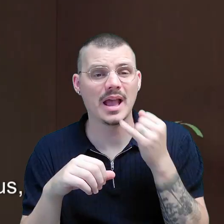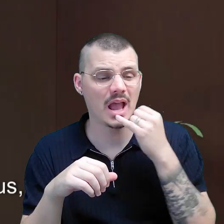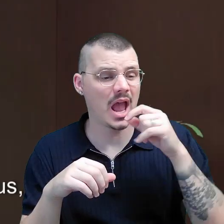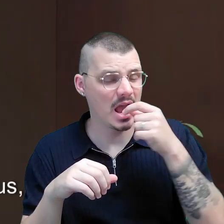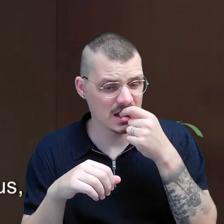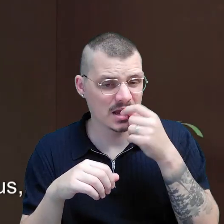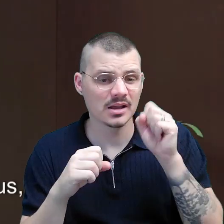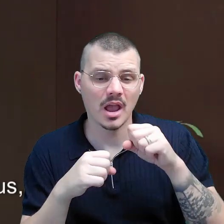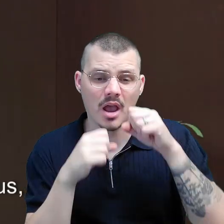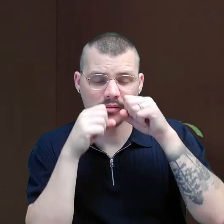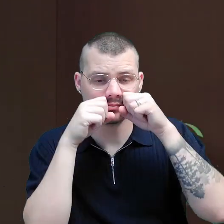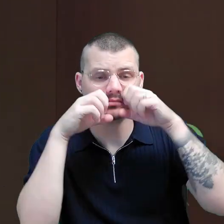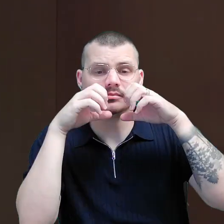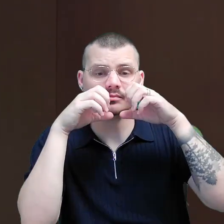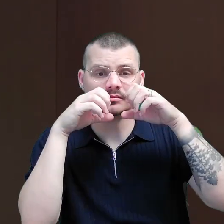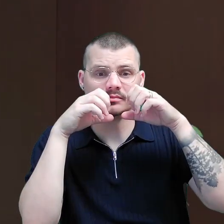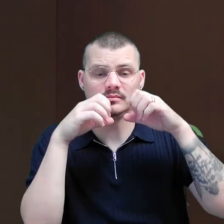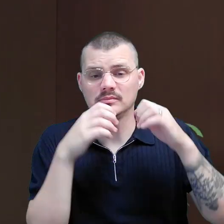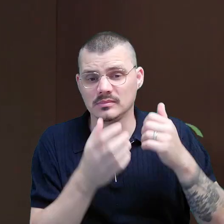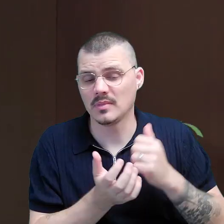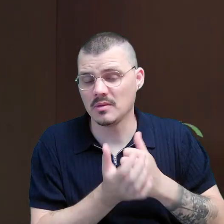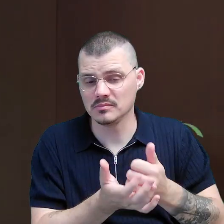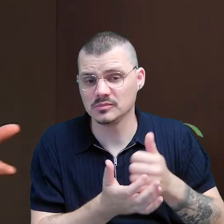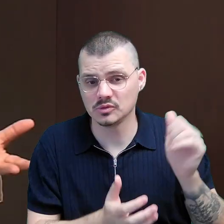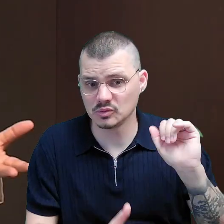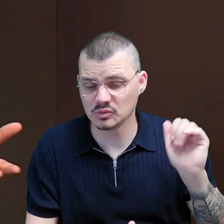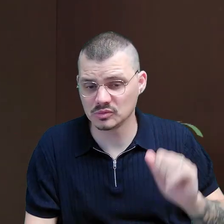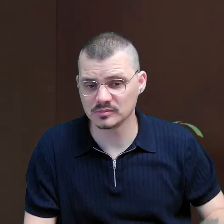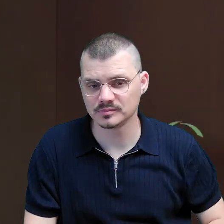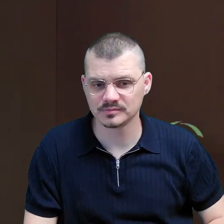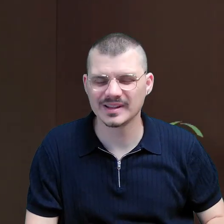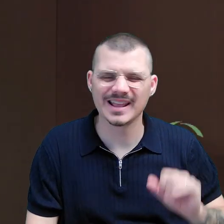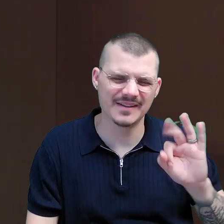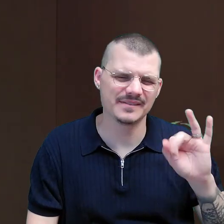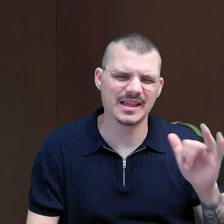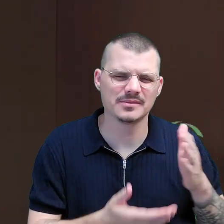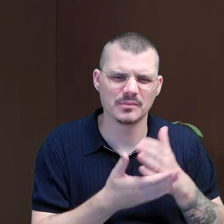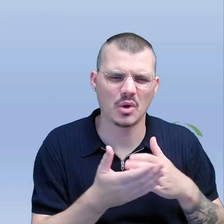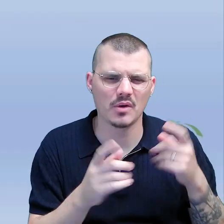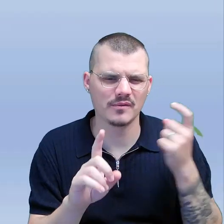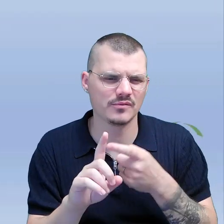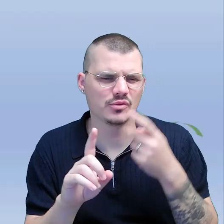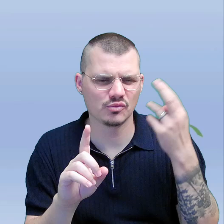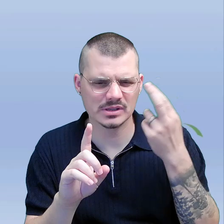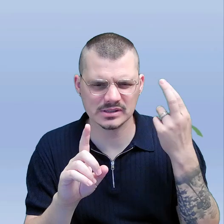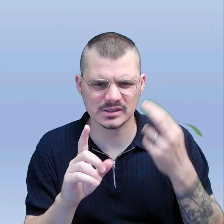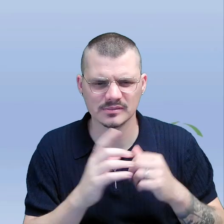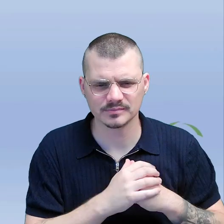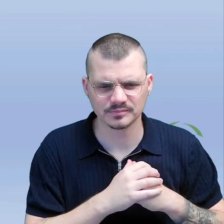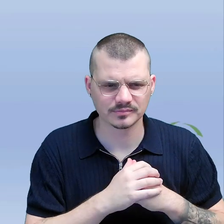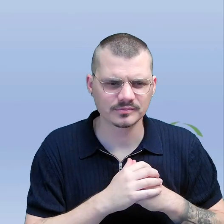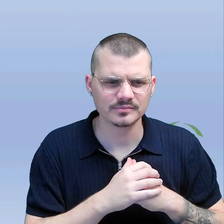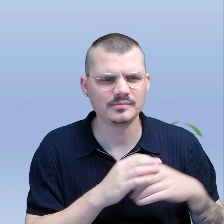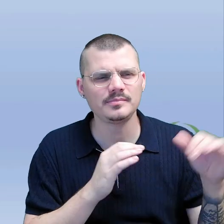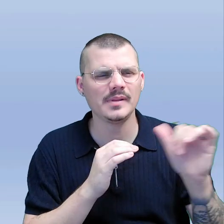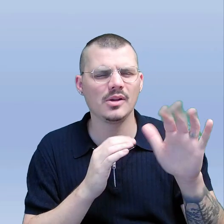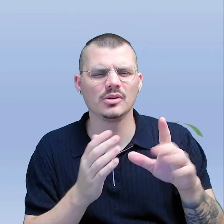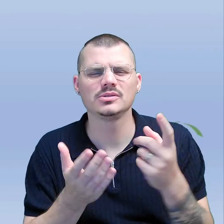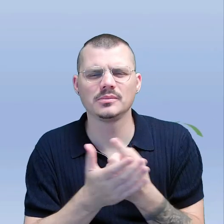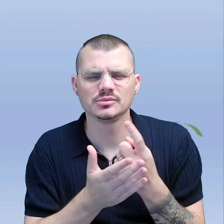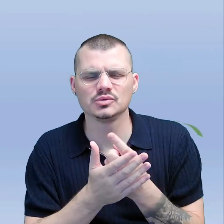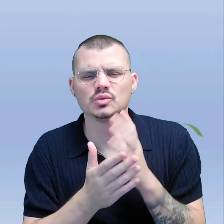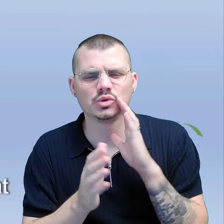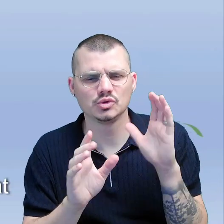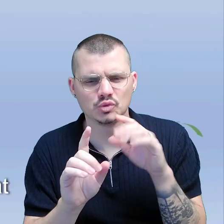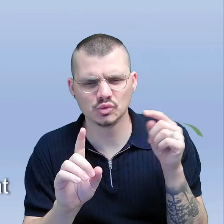opens up the breathing apparatus, that's even better, if that's part of the reason. People also sometimes do